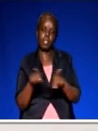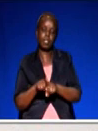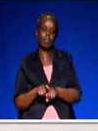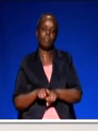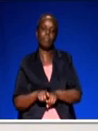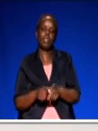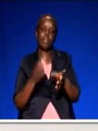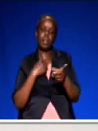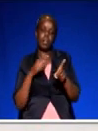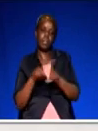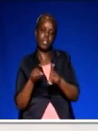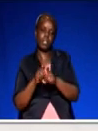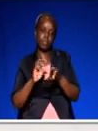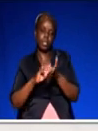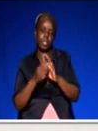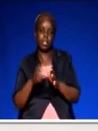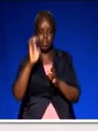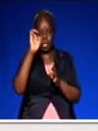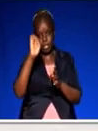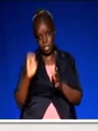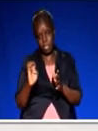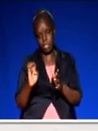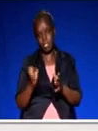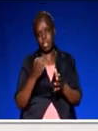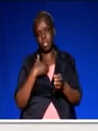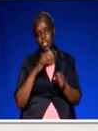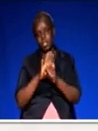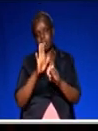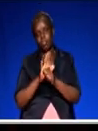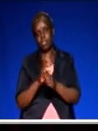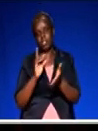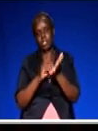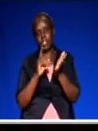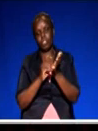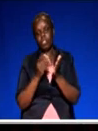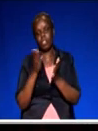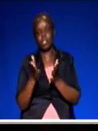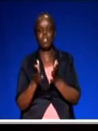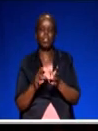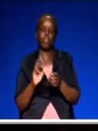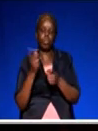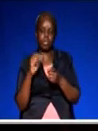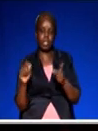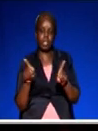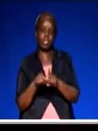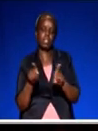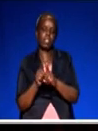this spelling with E that I see in most modern dictionaries. So you can spell it both